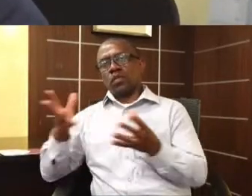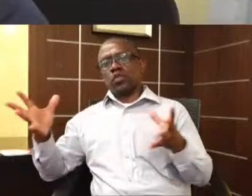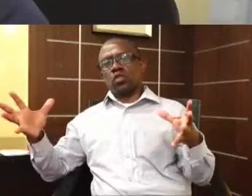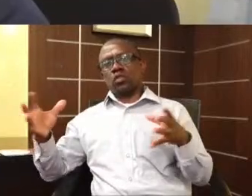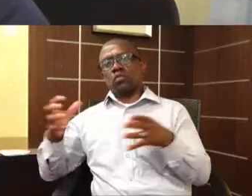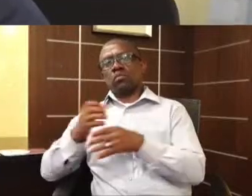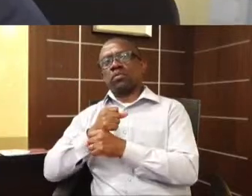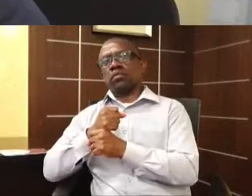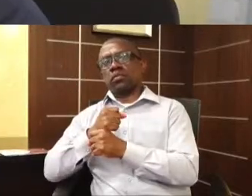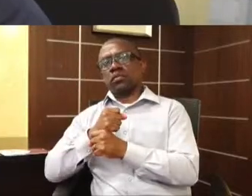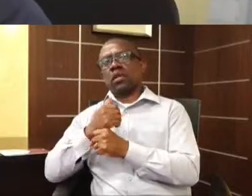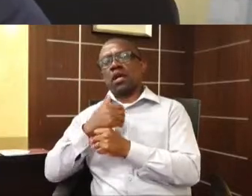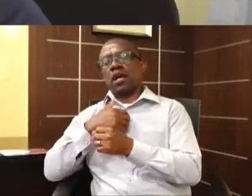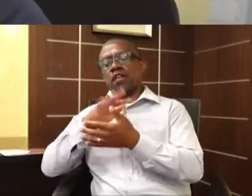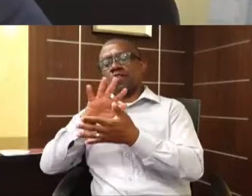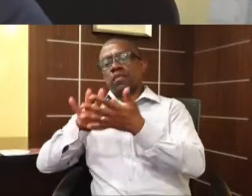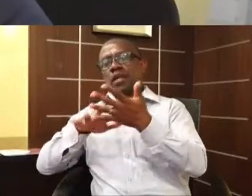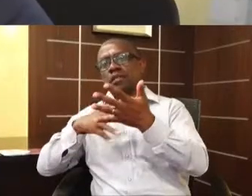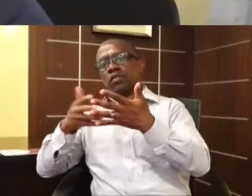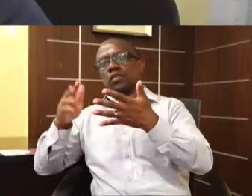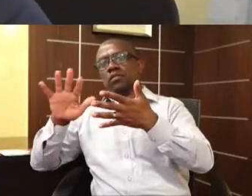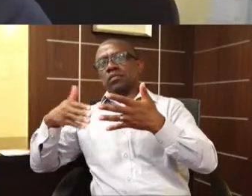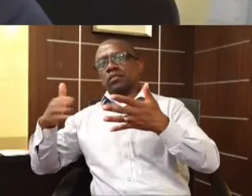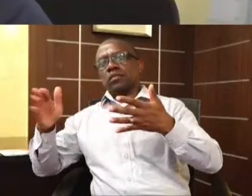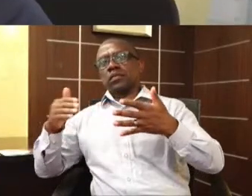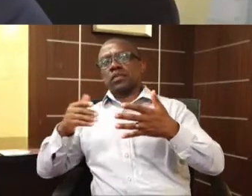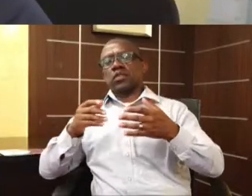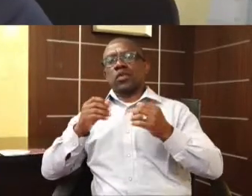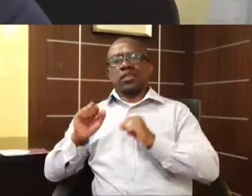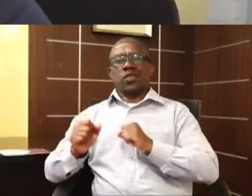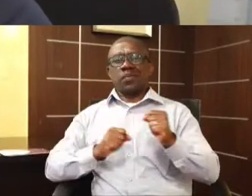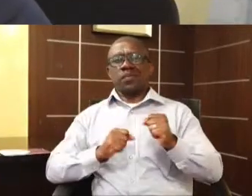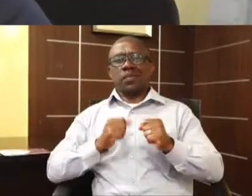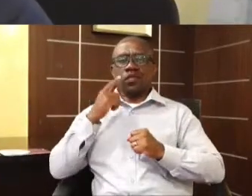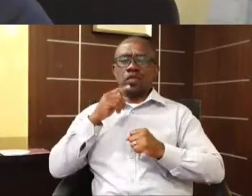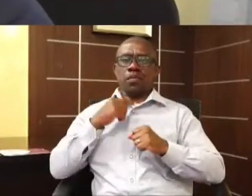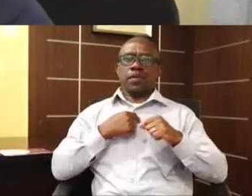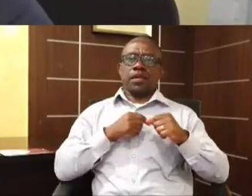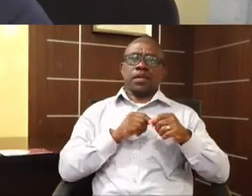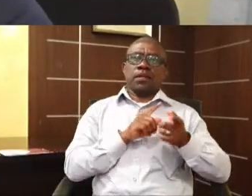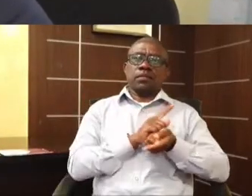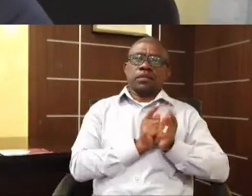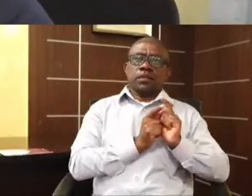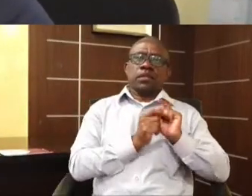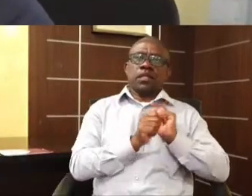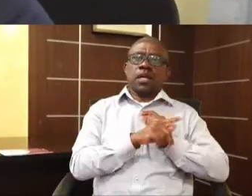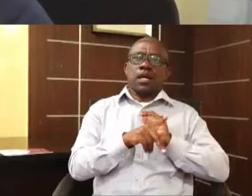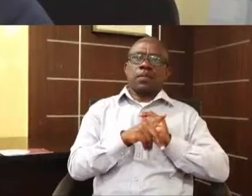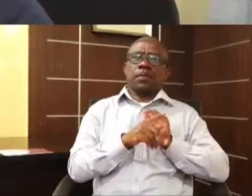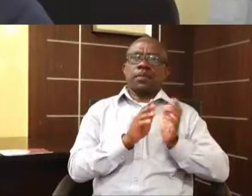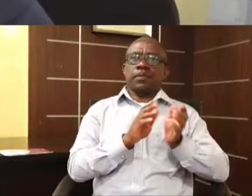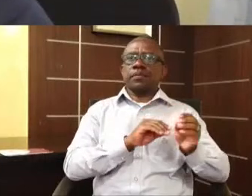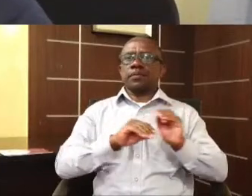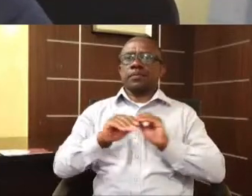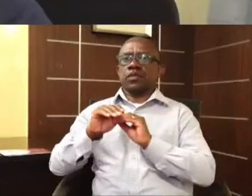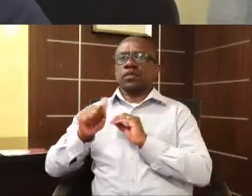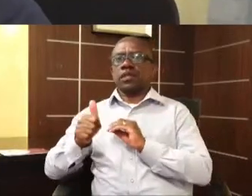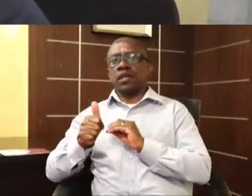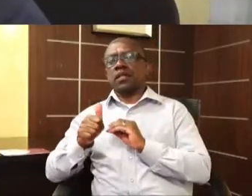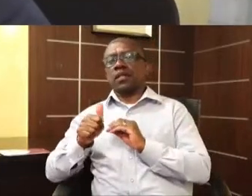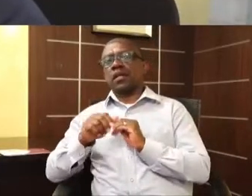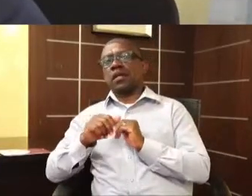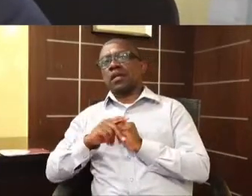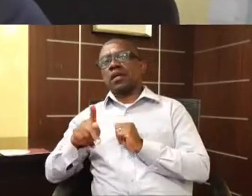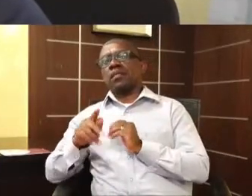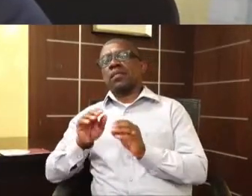a farmer can use. You know, it's hectic for me to switch from one to go to the next, to the next. I know with the use of